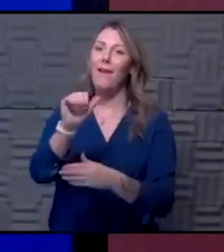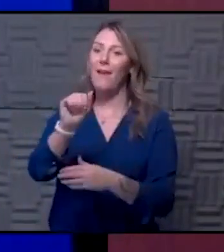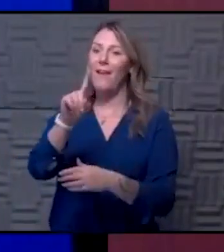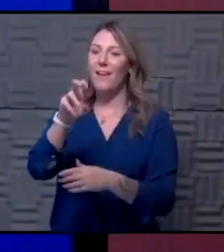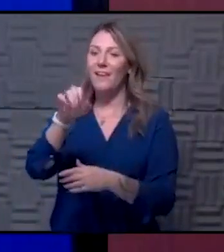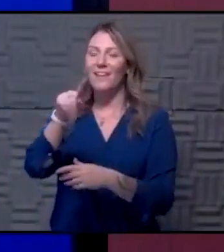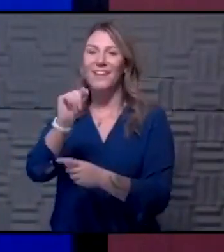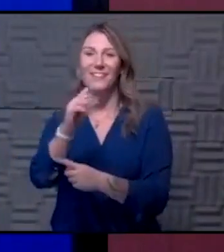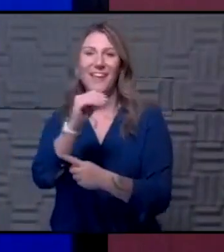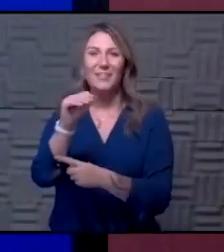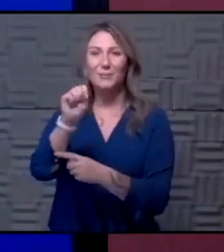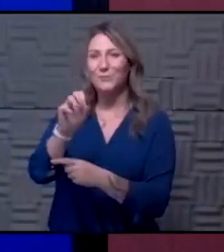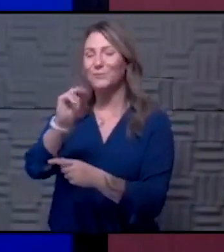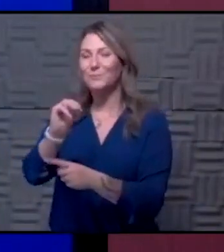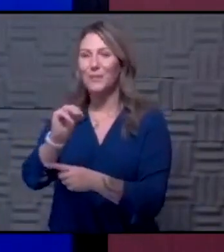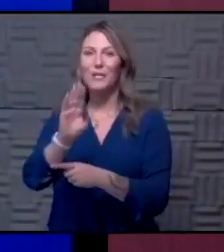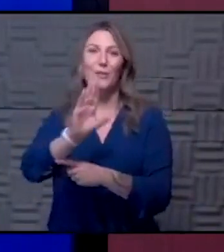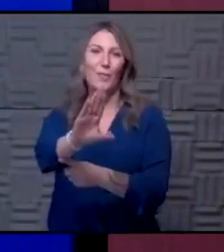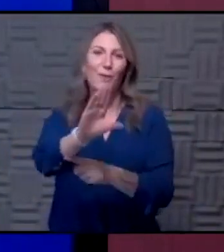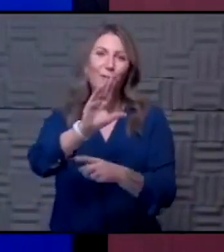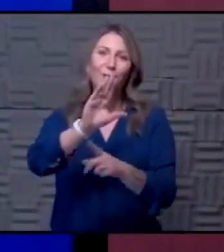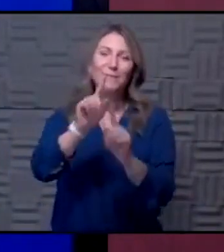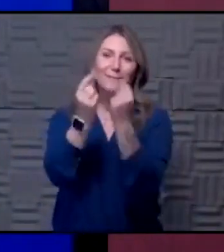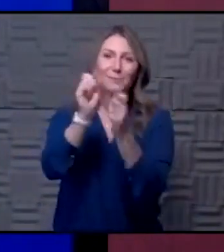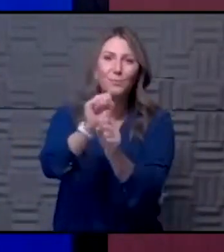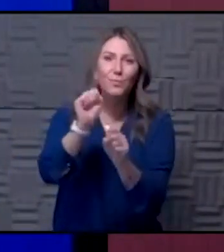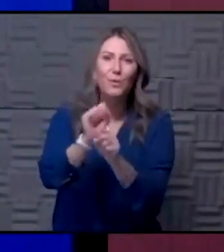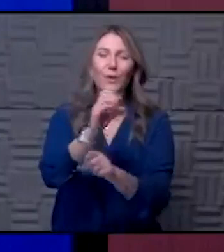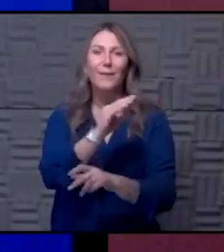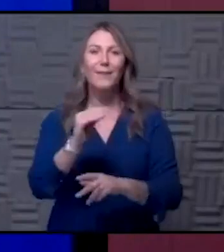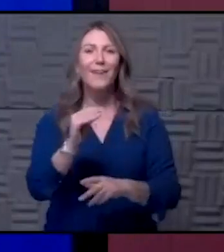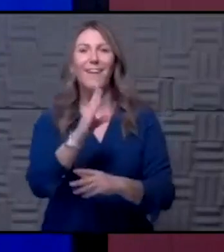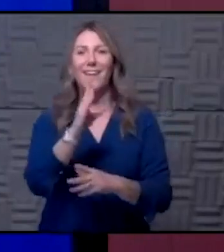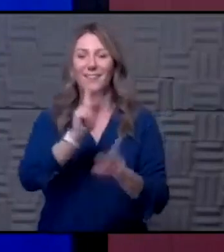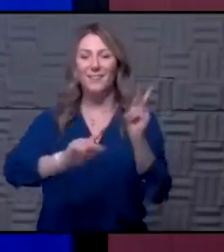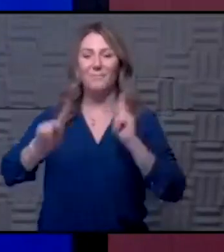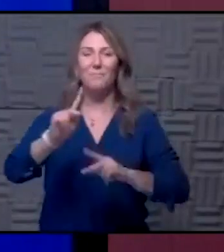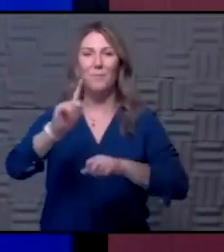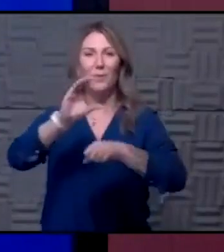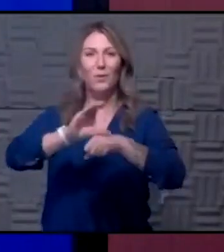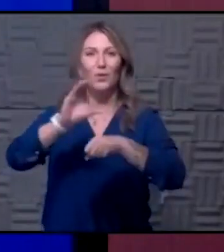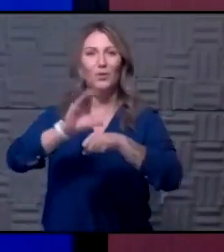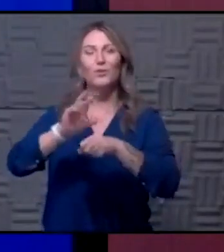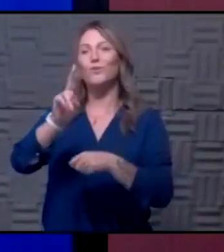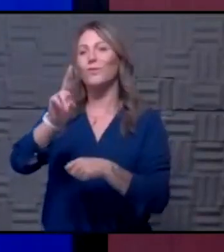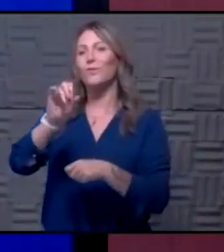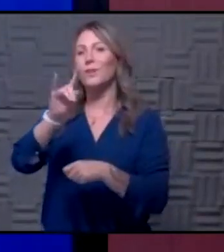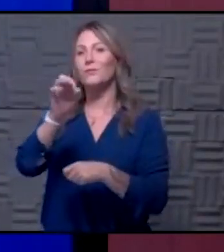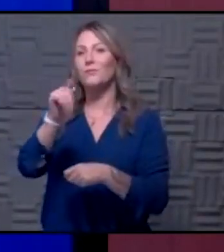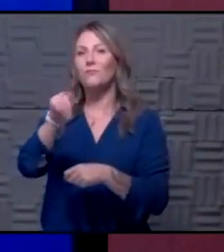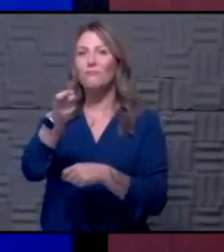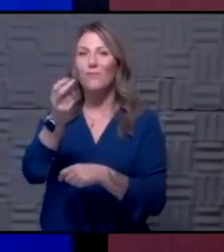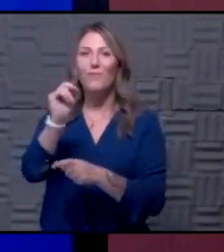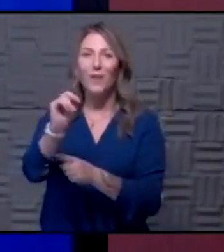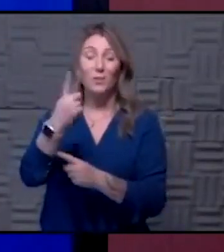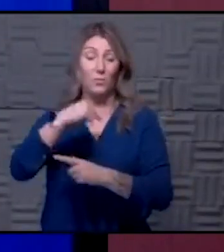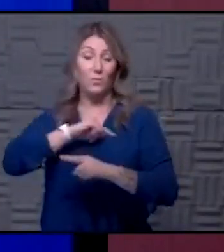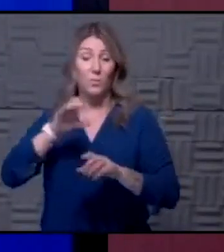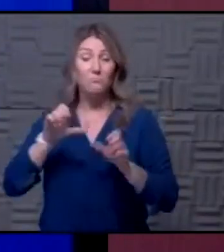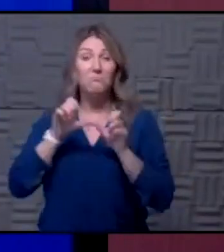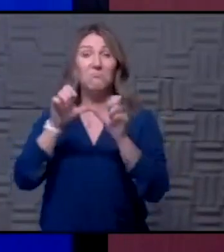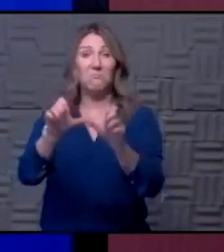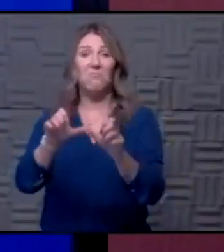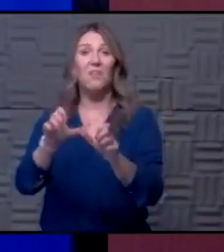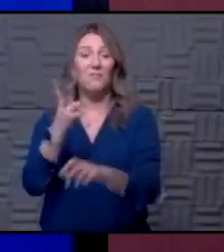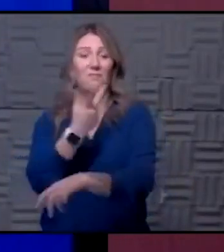work, Larry, you and the team there, and the folks over at Church of the Resurrection. We've been able to do our vaccine clinics. We have a